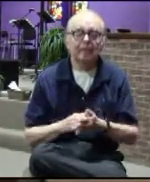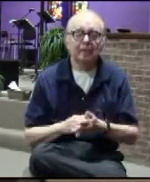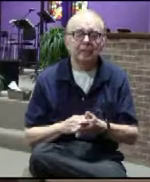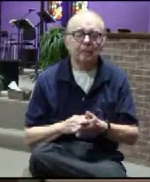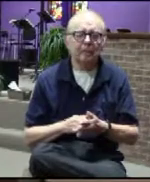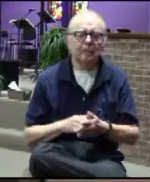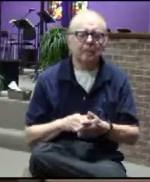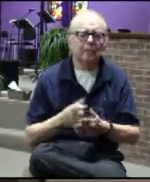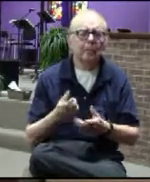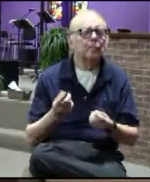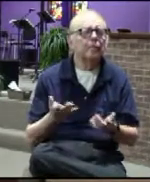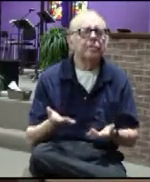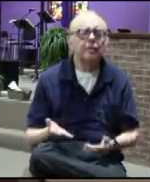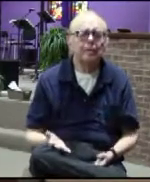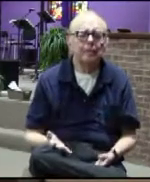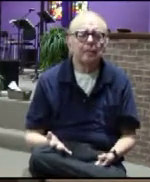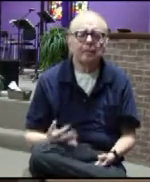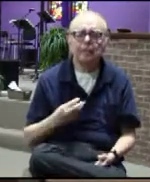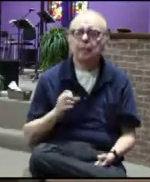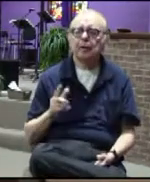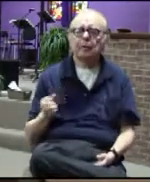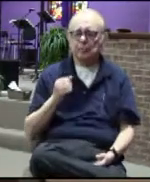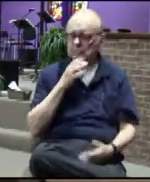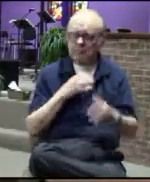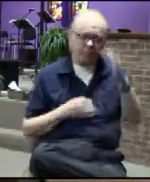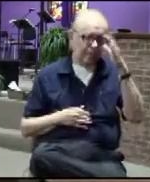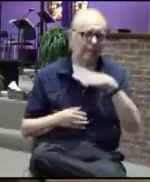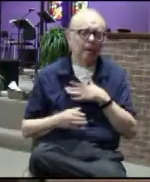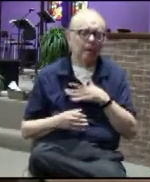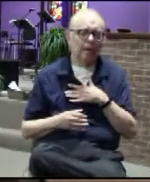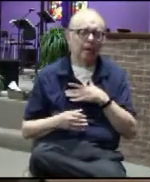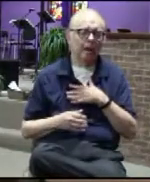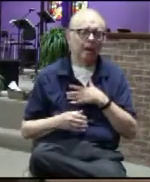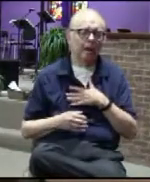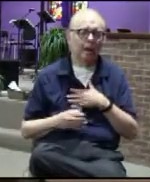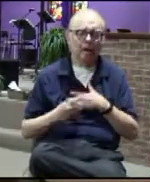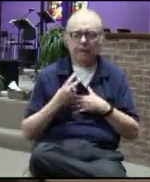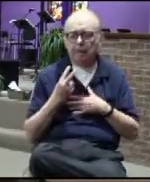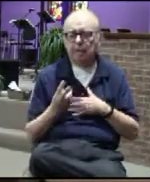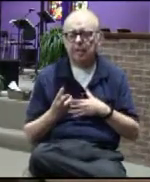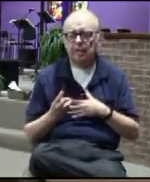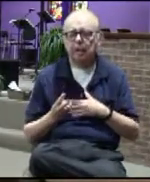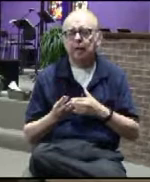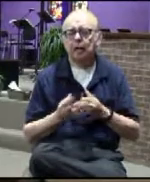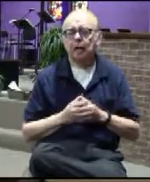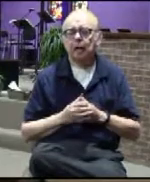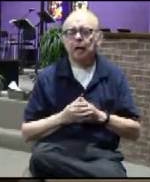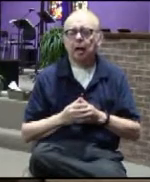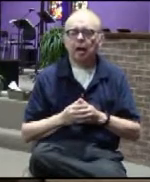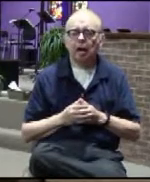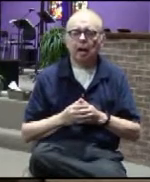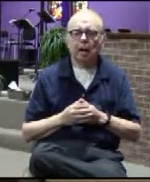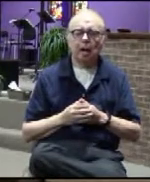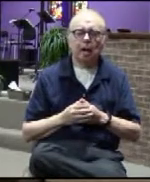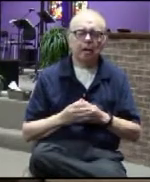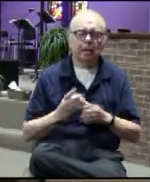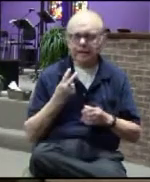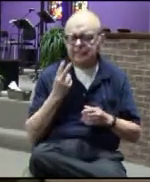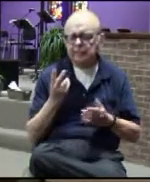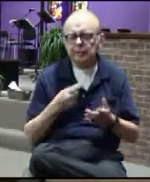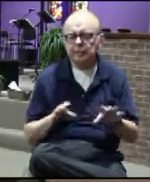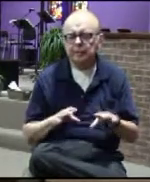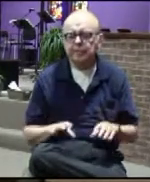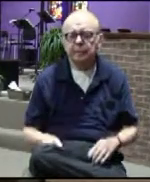what did you do well mom dad you want to be see how proud you are of me look at what I just did